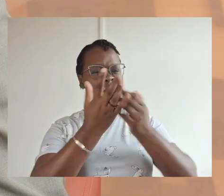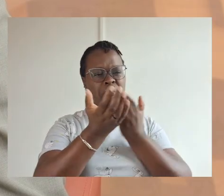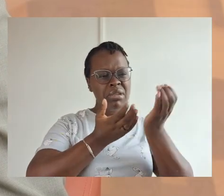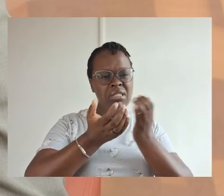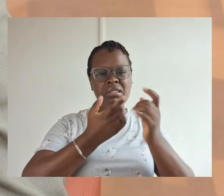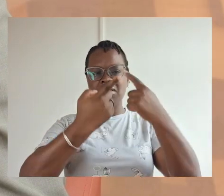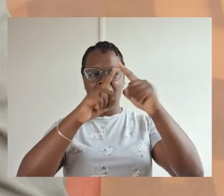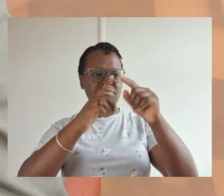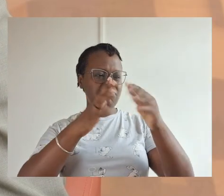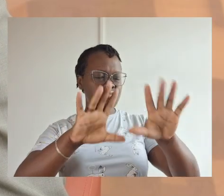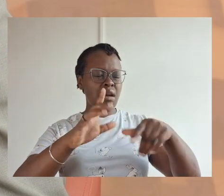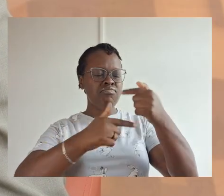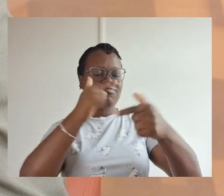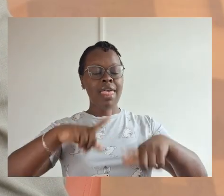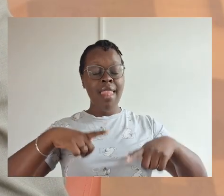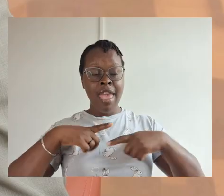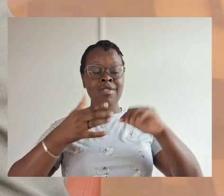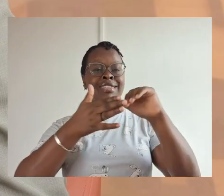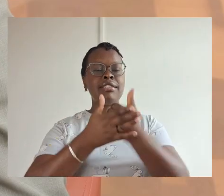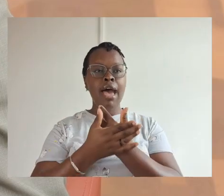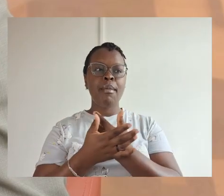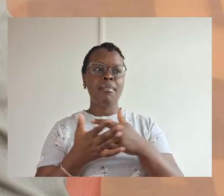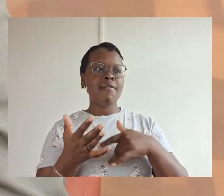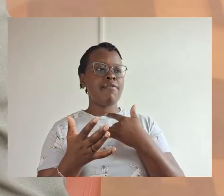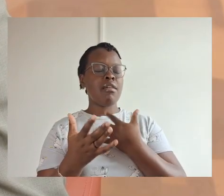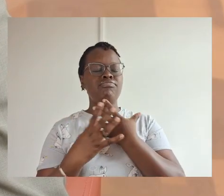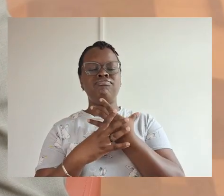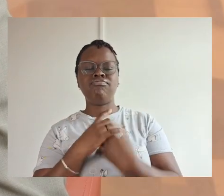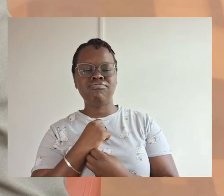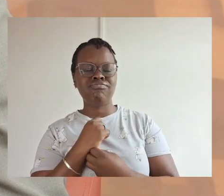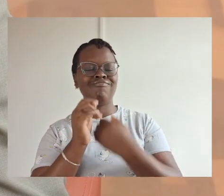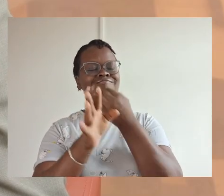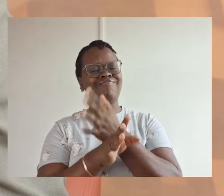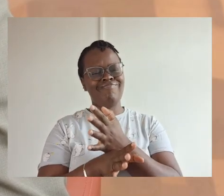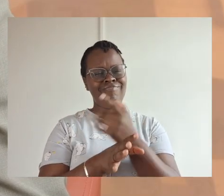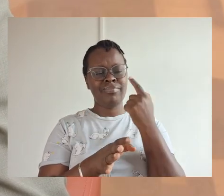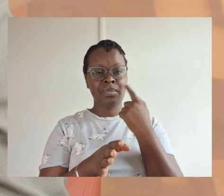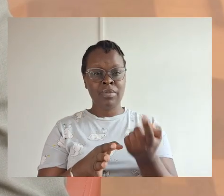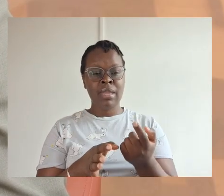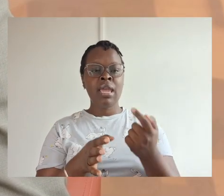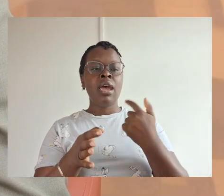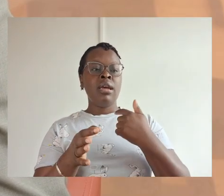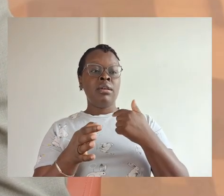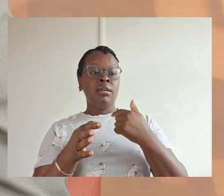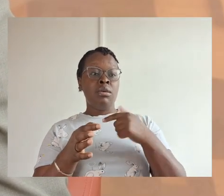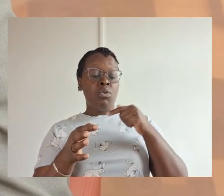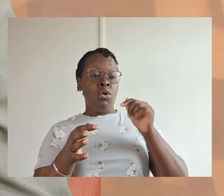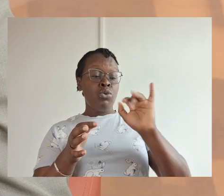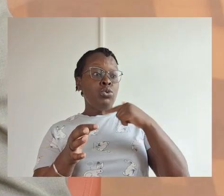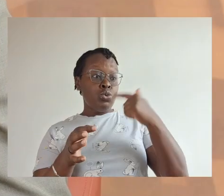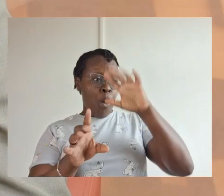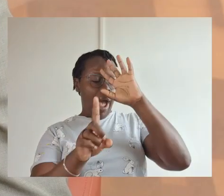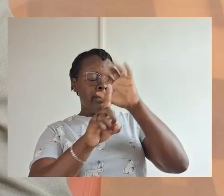tech centers, community-led tech centers, like the Refugee Youth Education Hub Tech Center, where we are